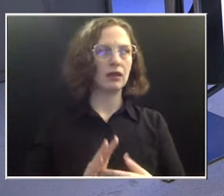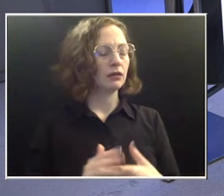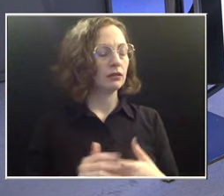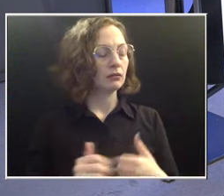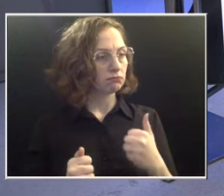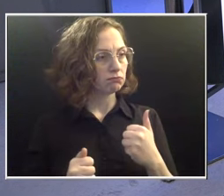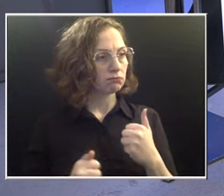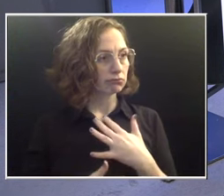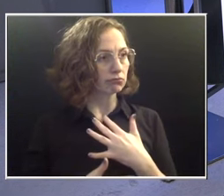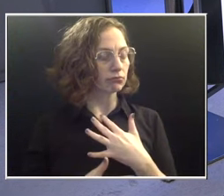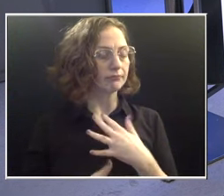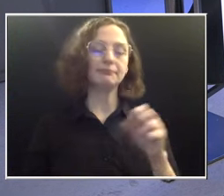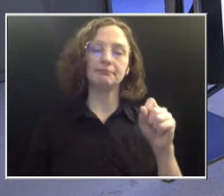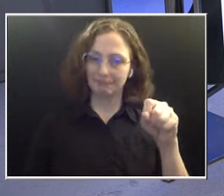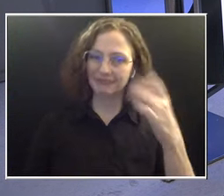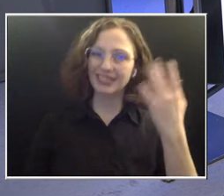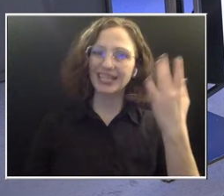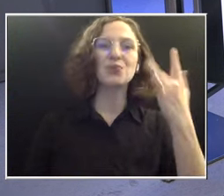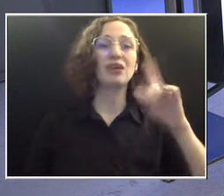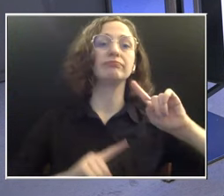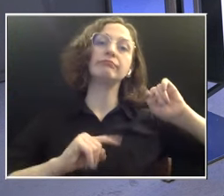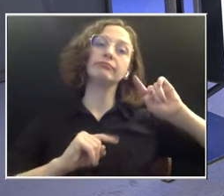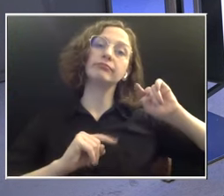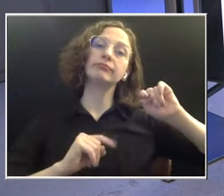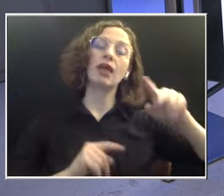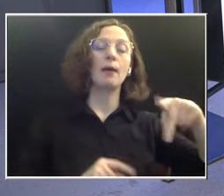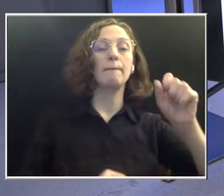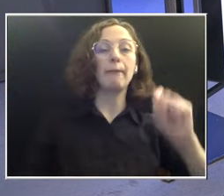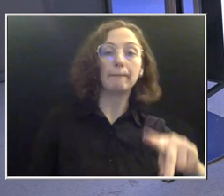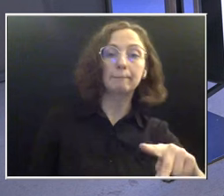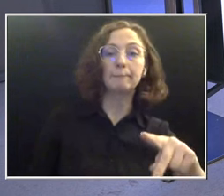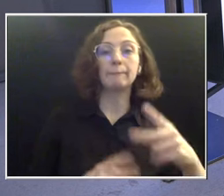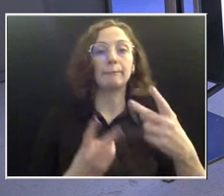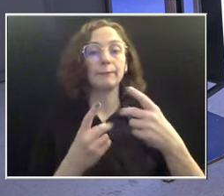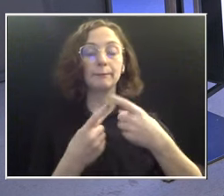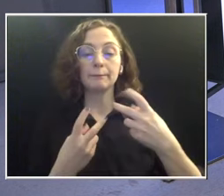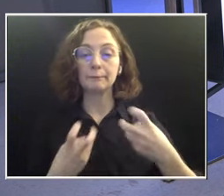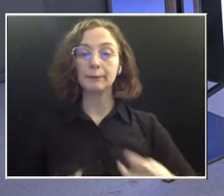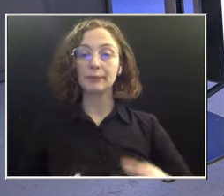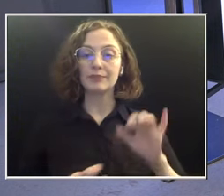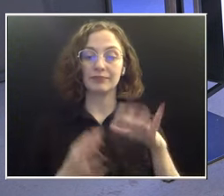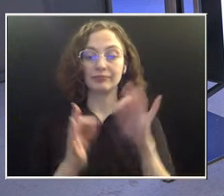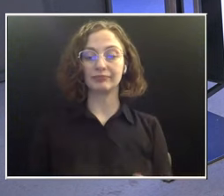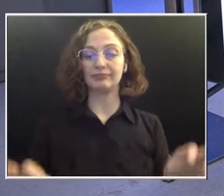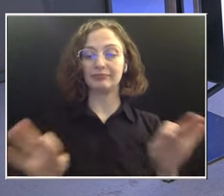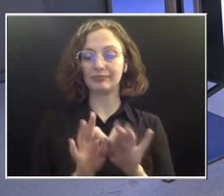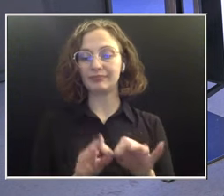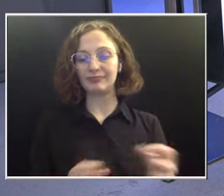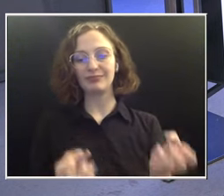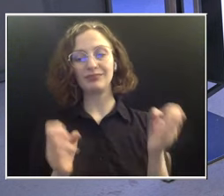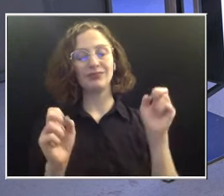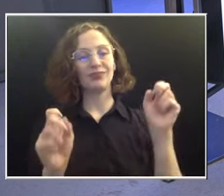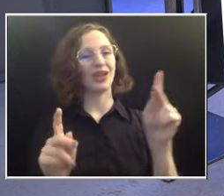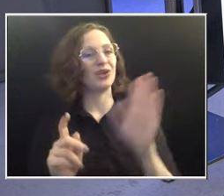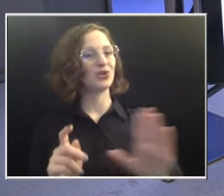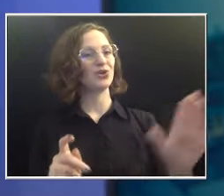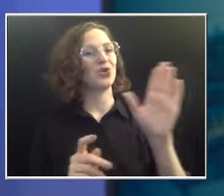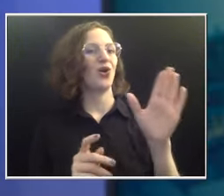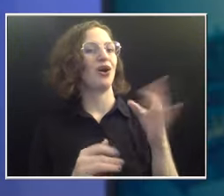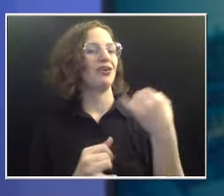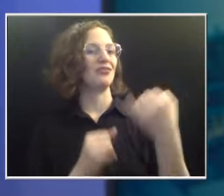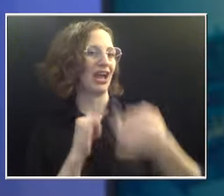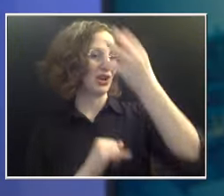coming in and getting the pap smears and the exams is so important. Screening is key. All right, let's get our takeaways today. Dr. Jewell, I'll stay with you. What do you want people to take away from this chat?